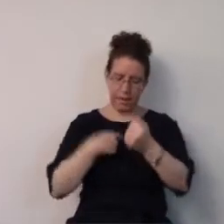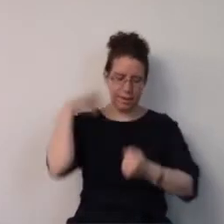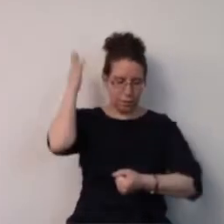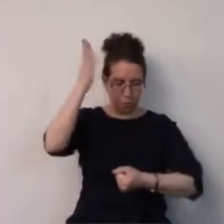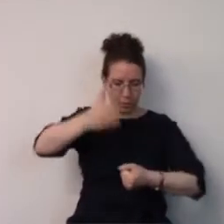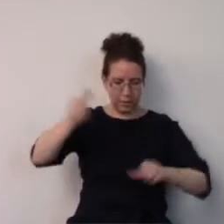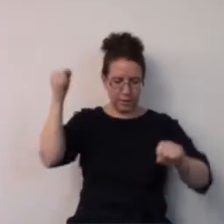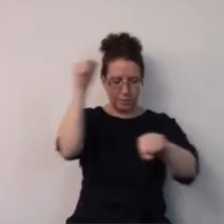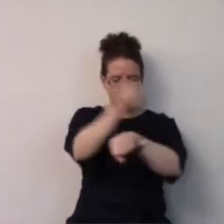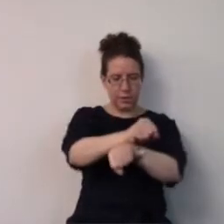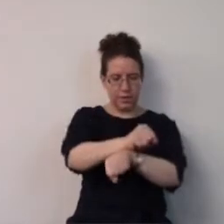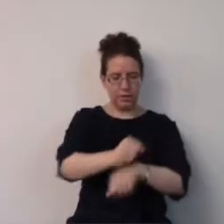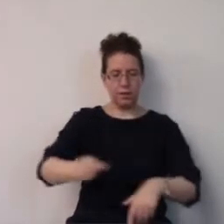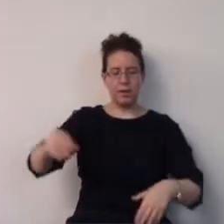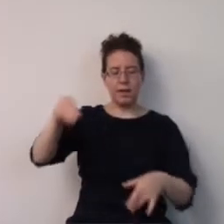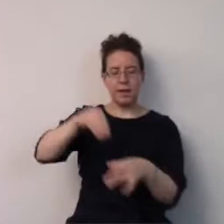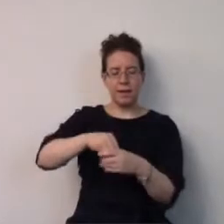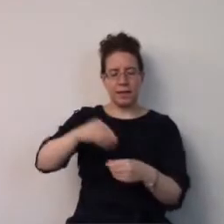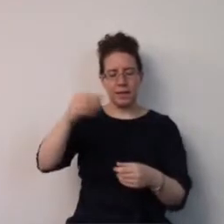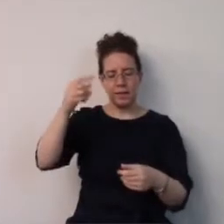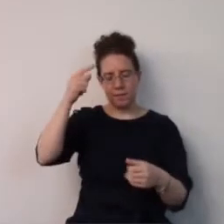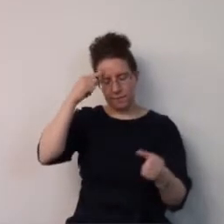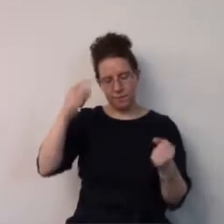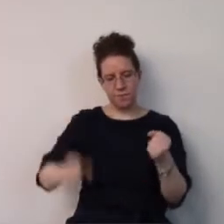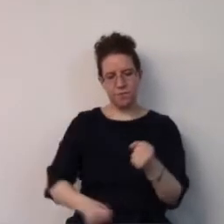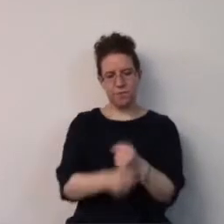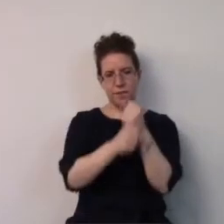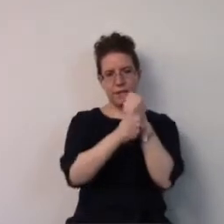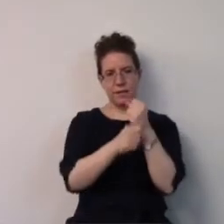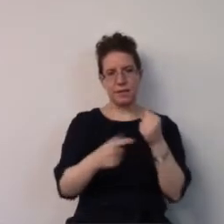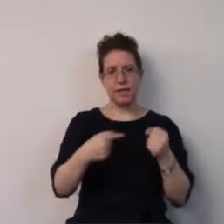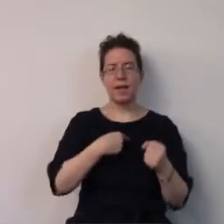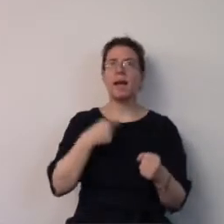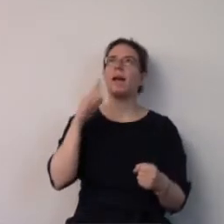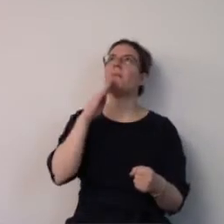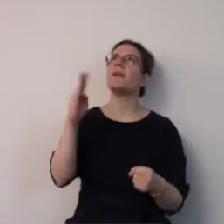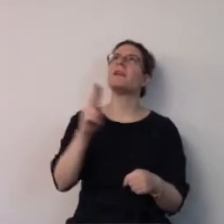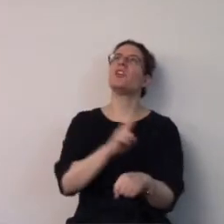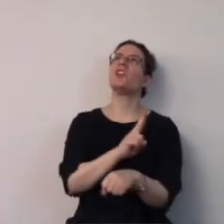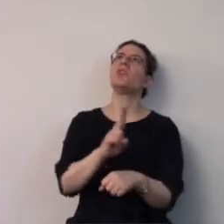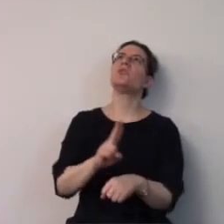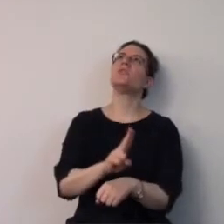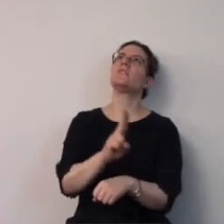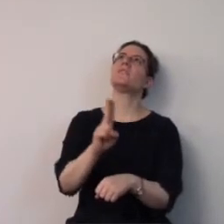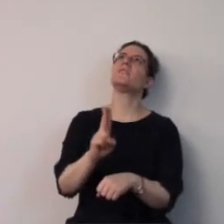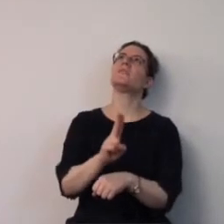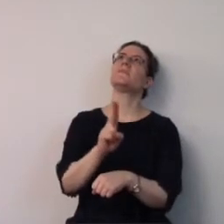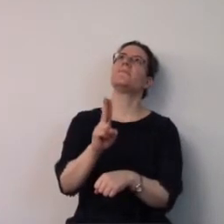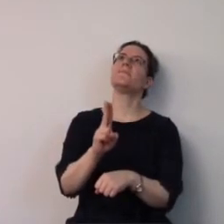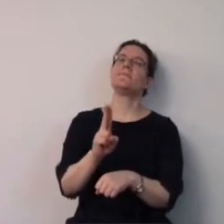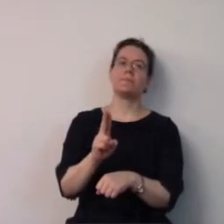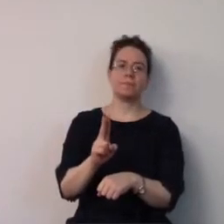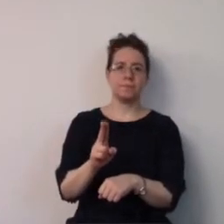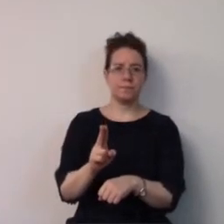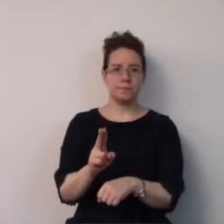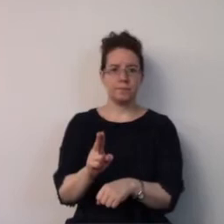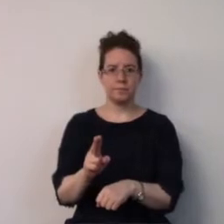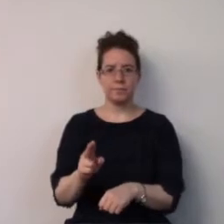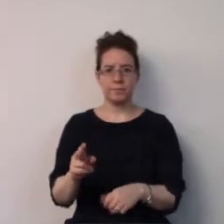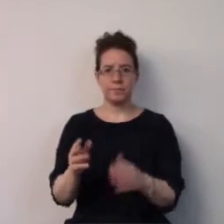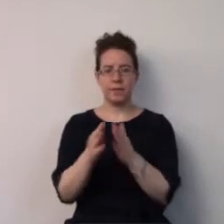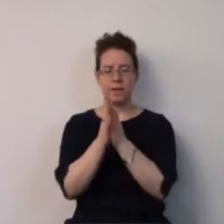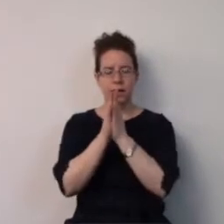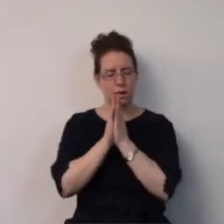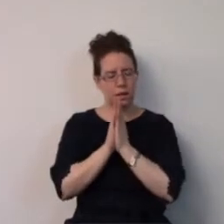asking once again, Lord, won't you help me, my friend?